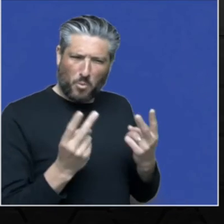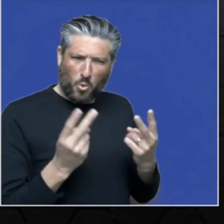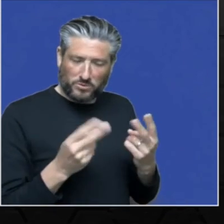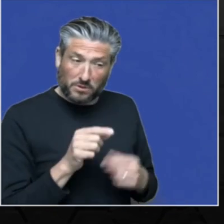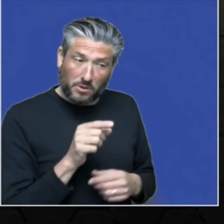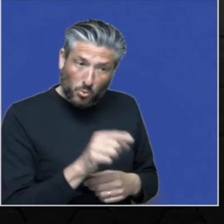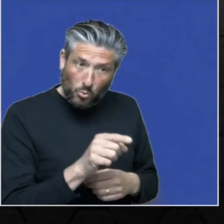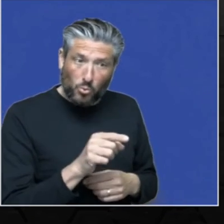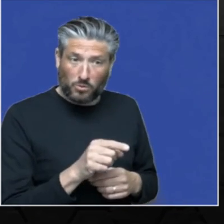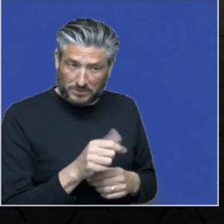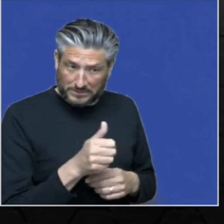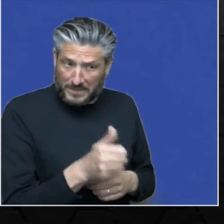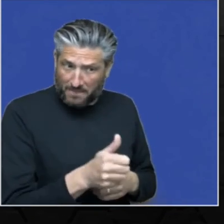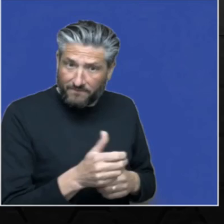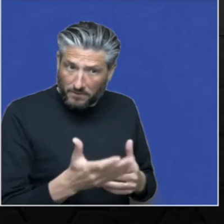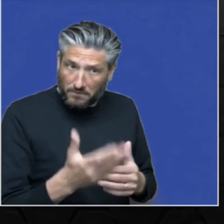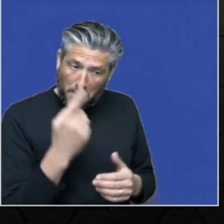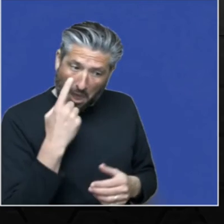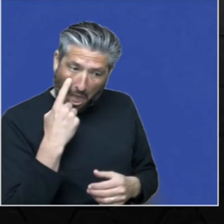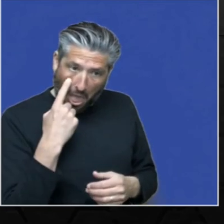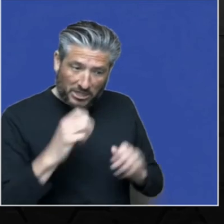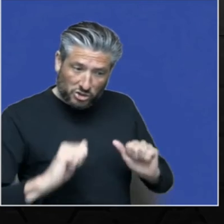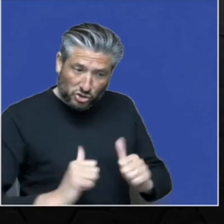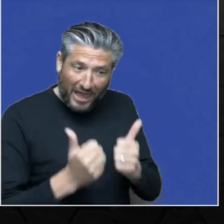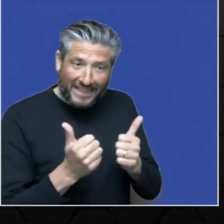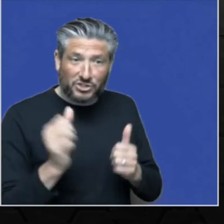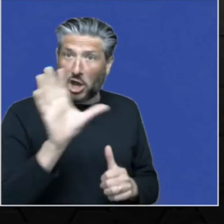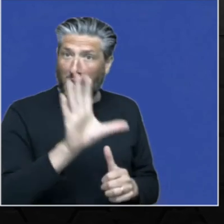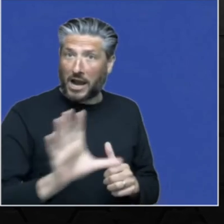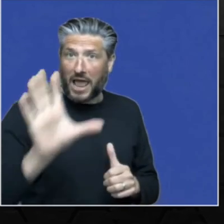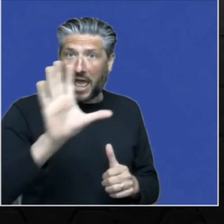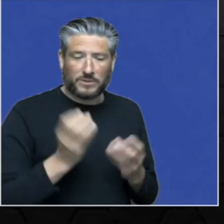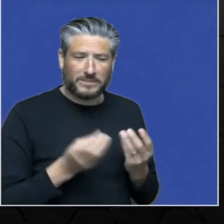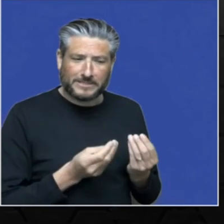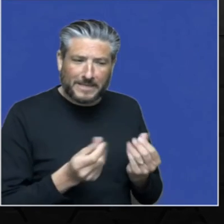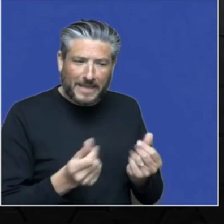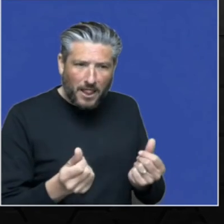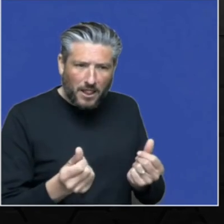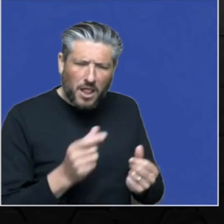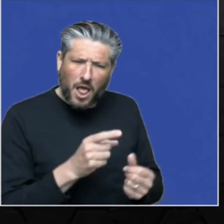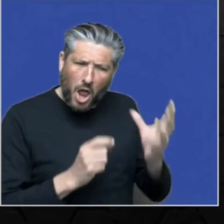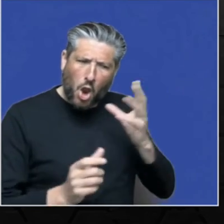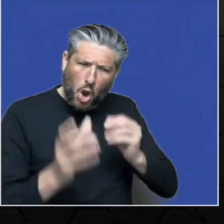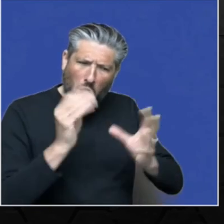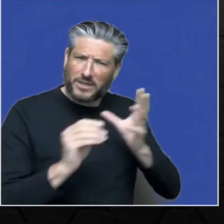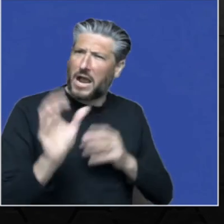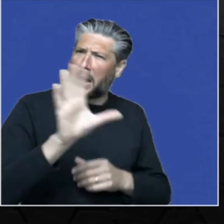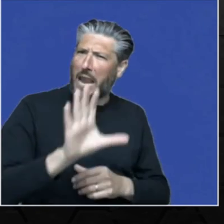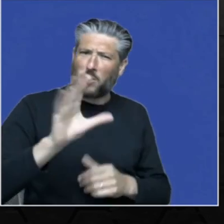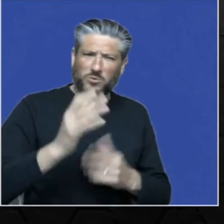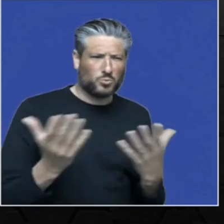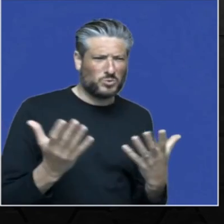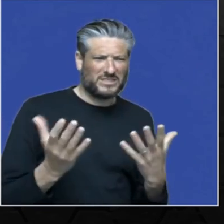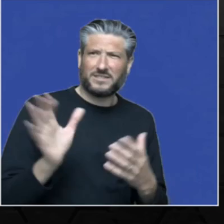Challenge, because you can learn more about the cloud. You can take some certifications, which are also really